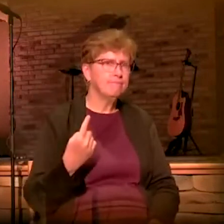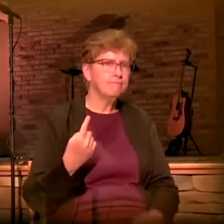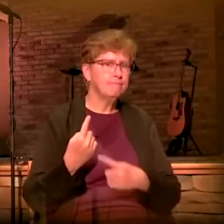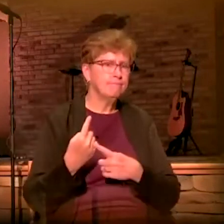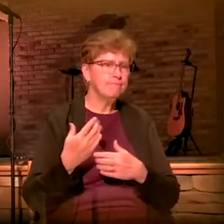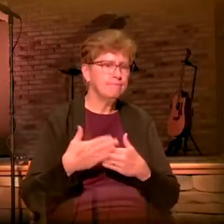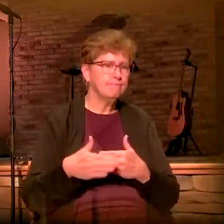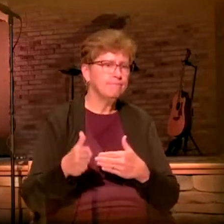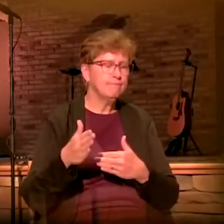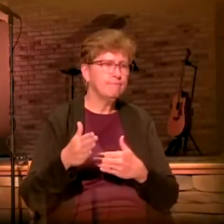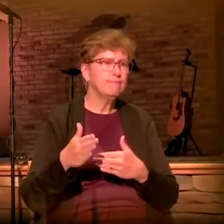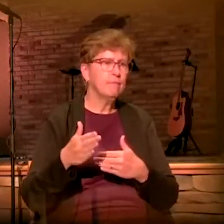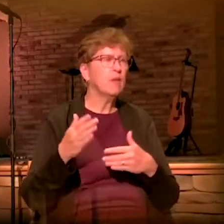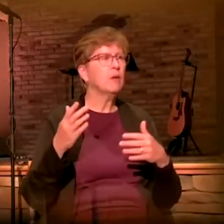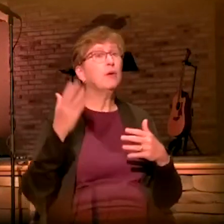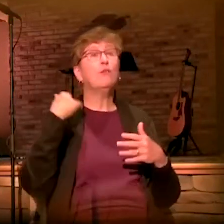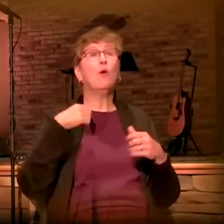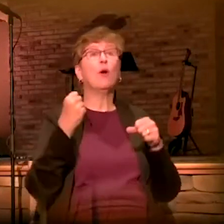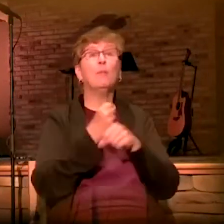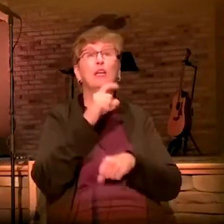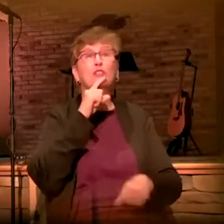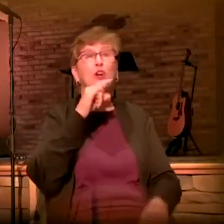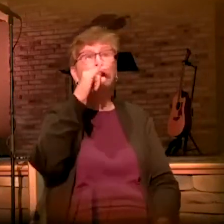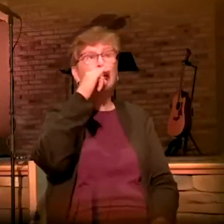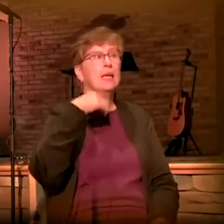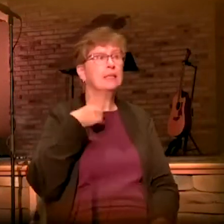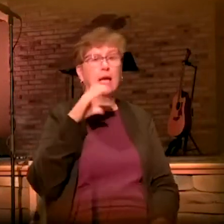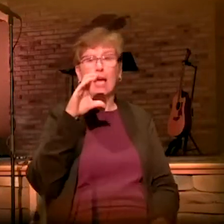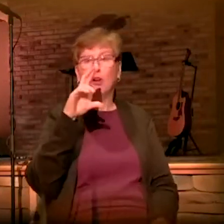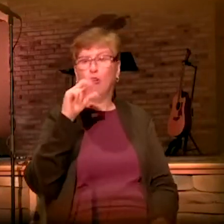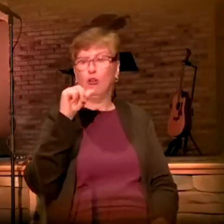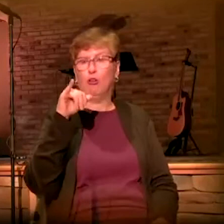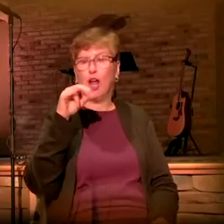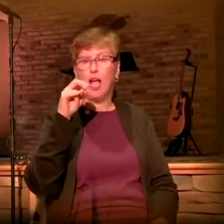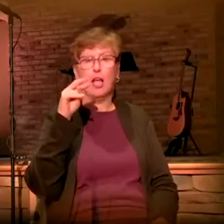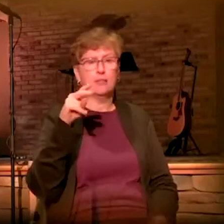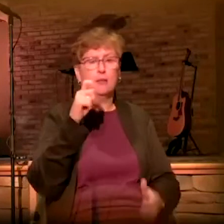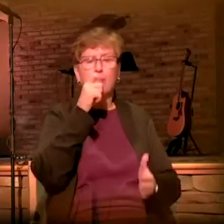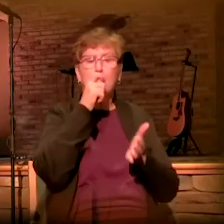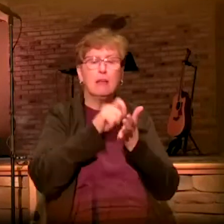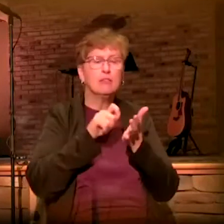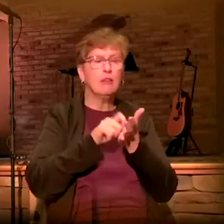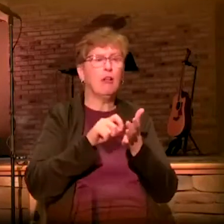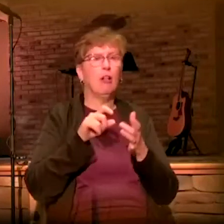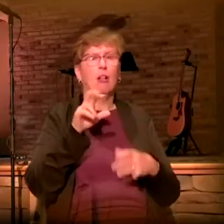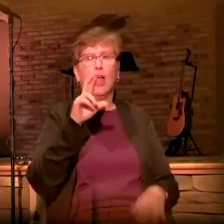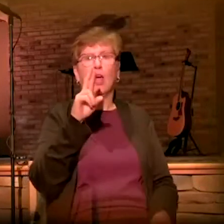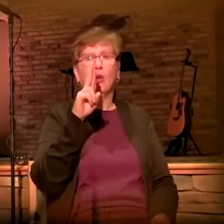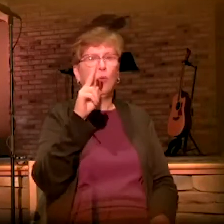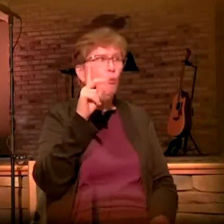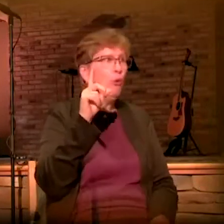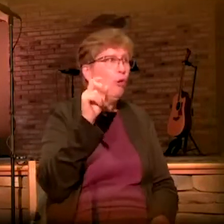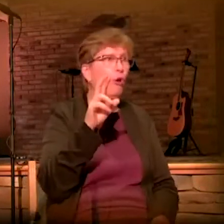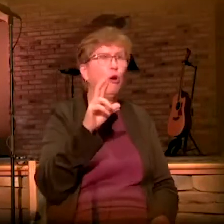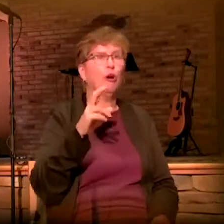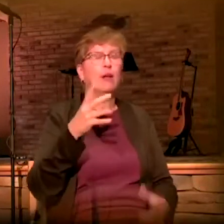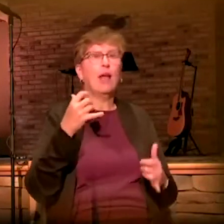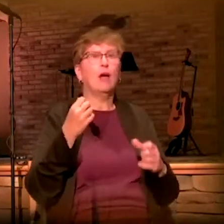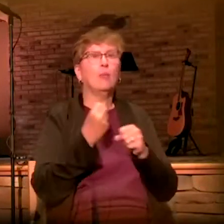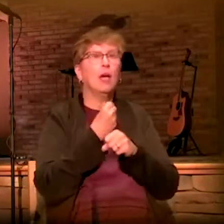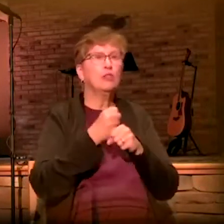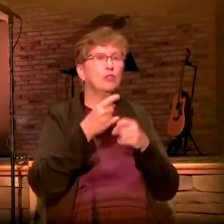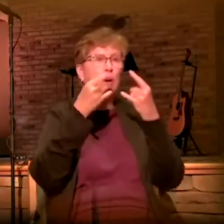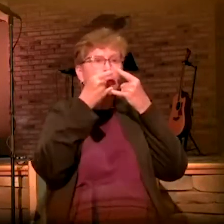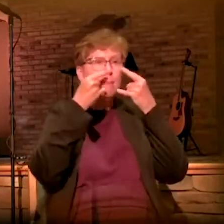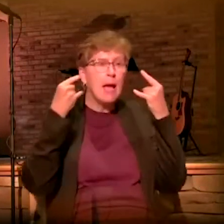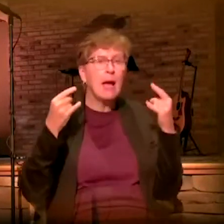Before, you just had to make sure your kids had crayons and a pencil and a ruler, and now you need to make sure they have a mask and know what social